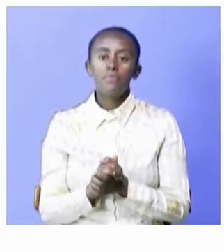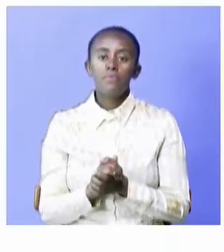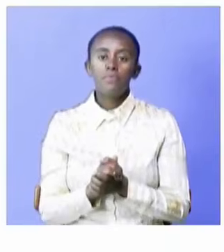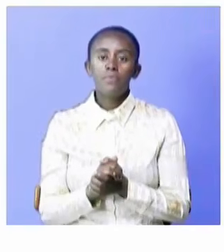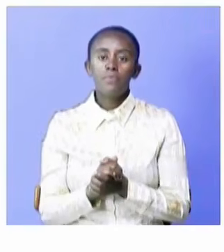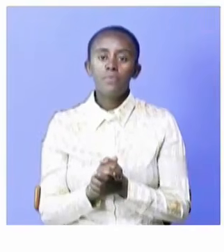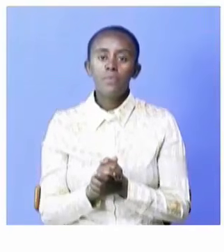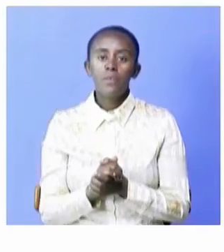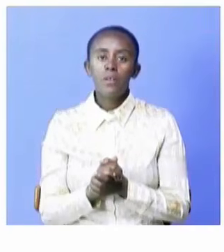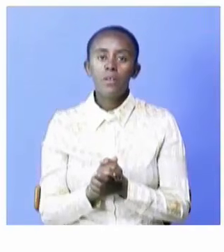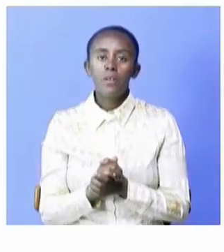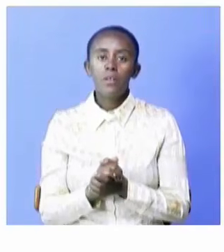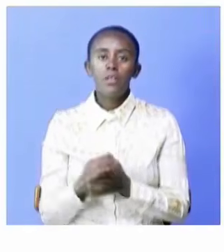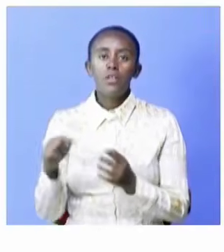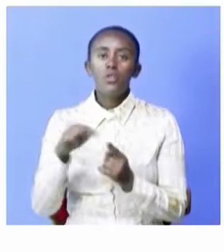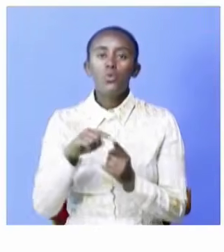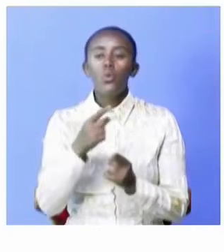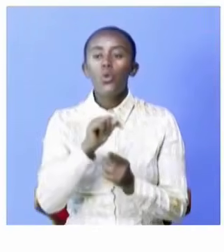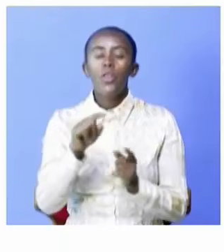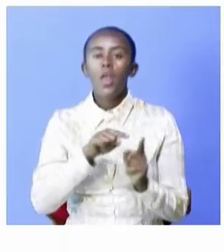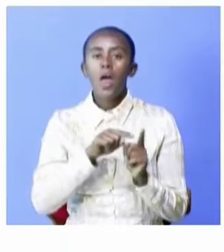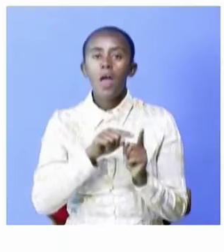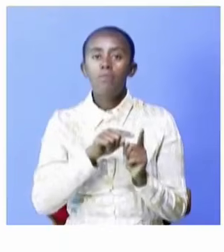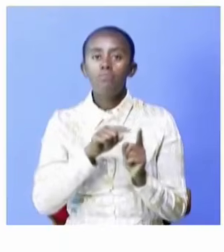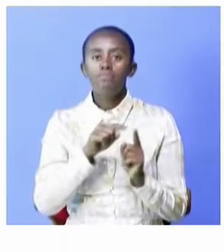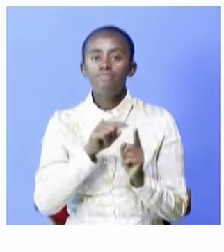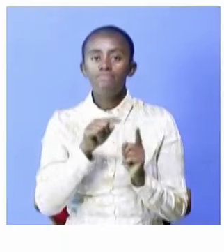to the shop